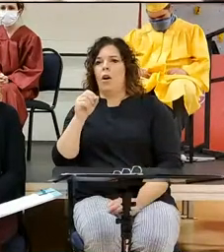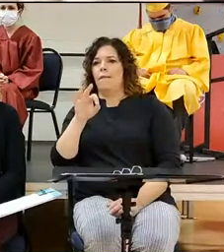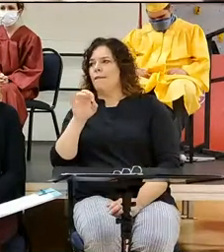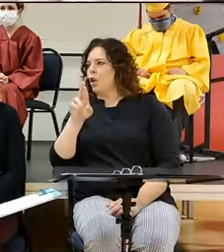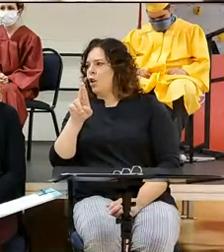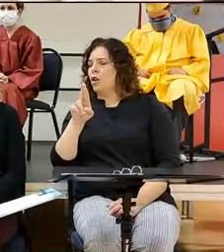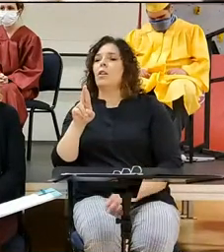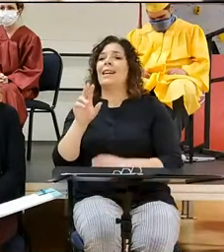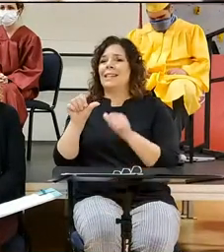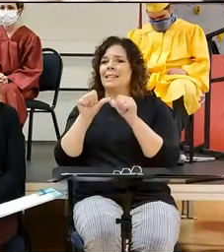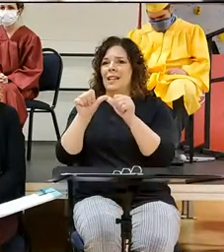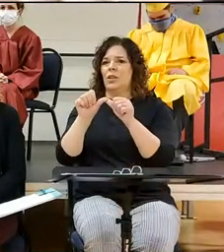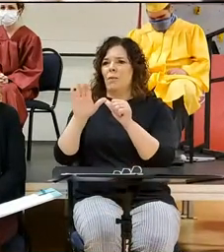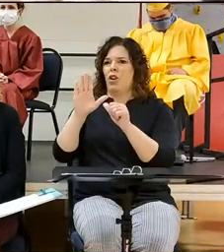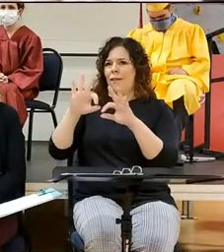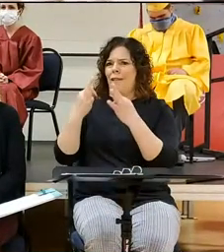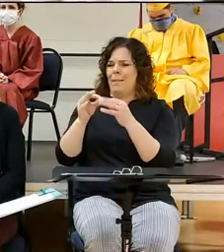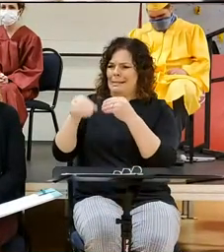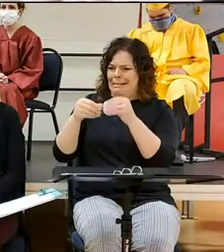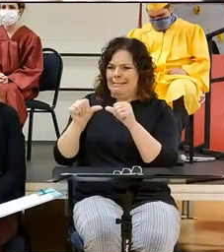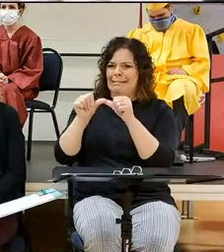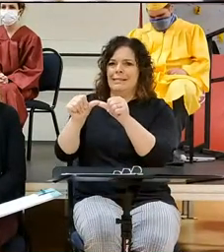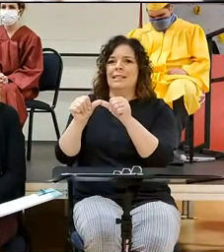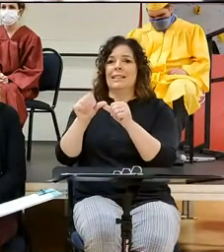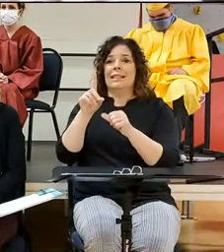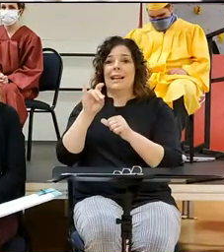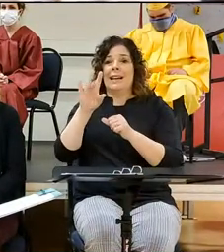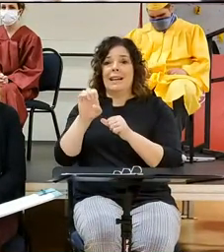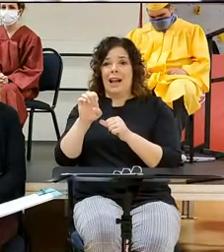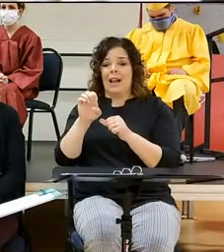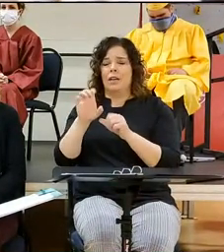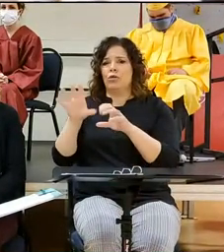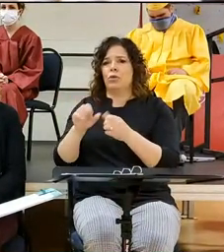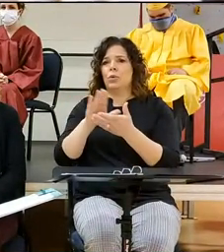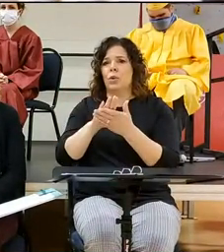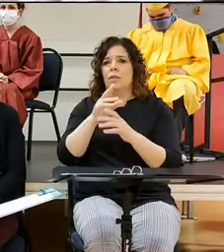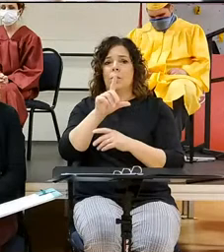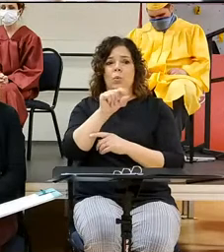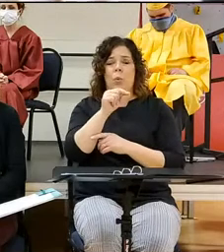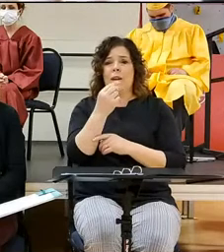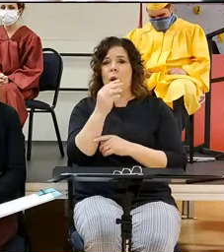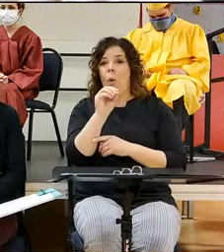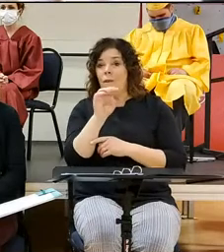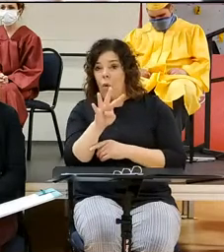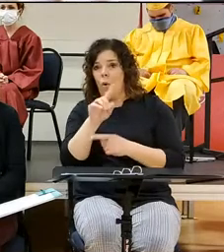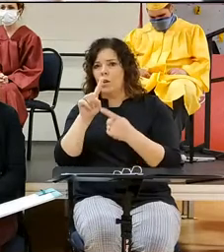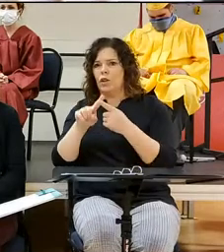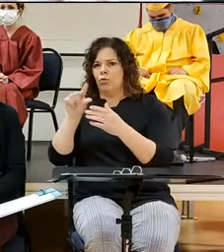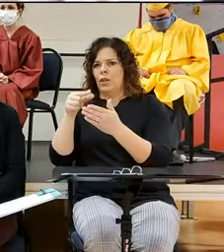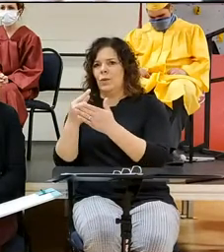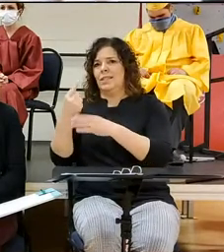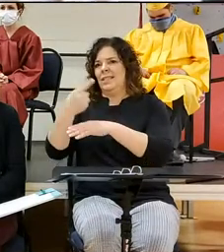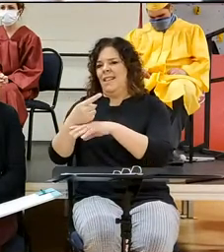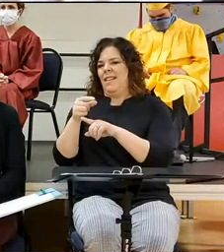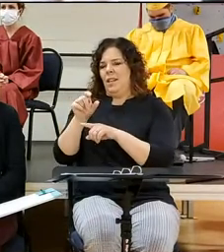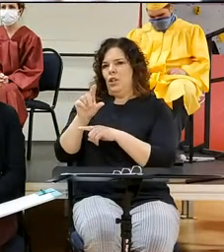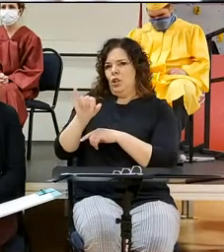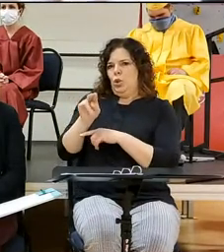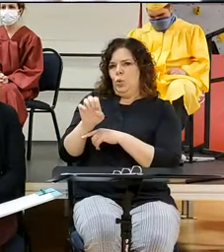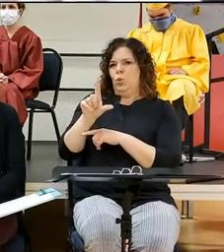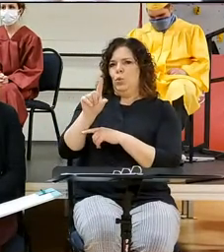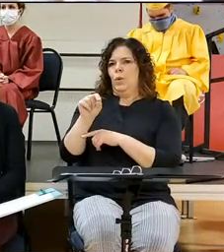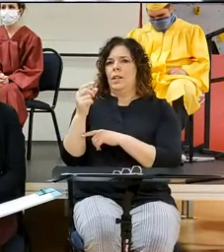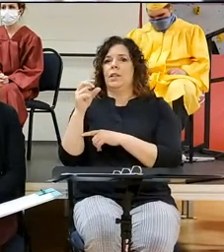and continued by her family. Danielle attended school at MSAB from 2004 until her graduation in June